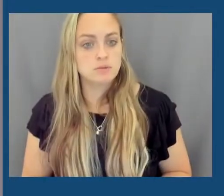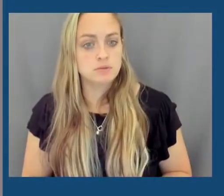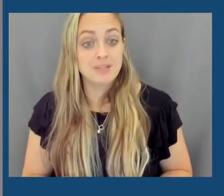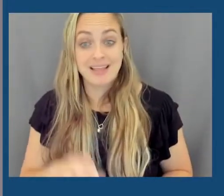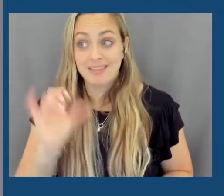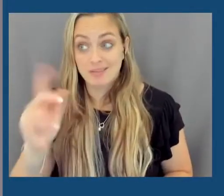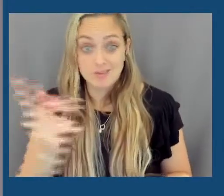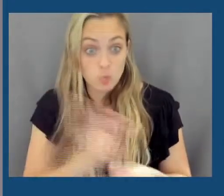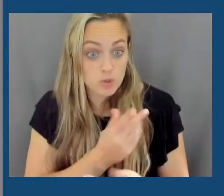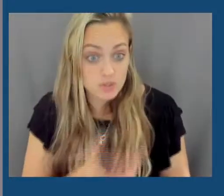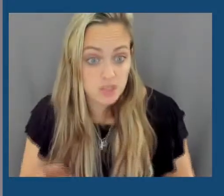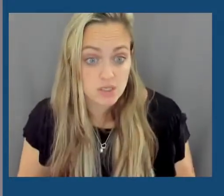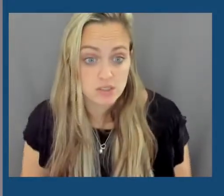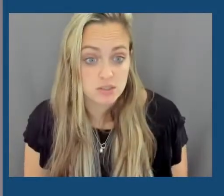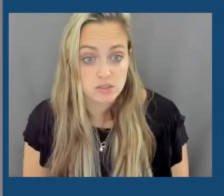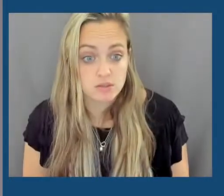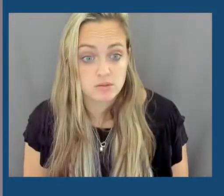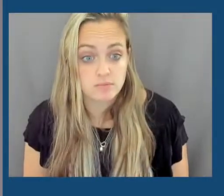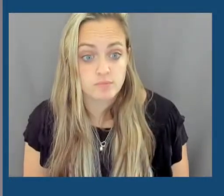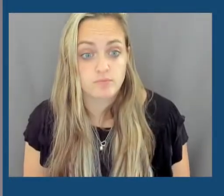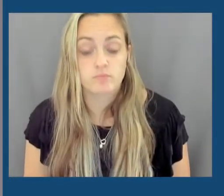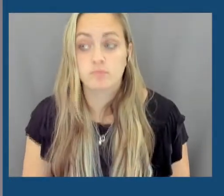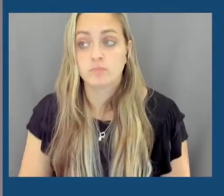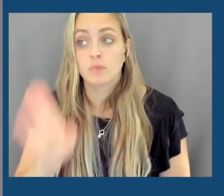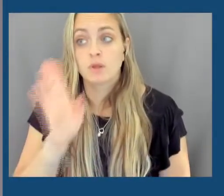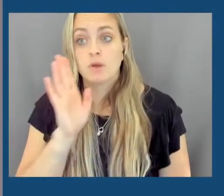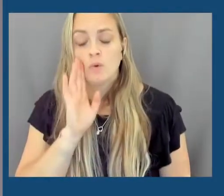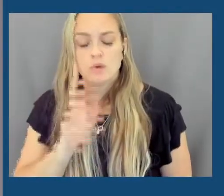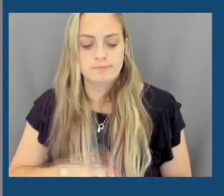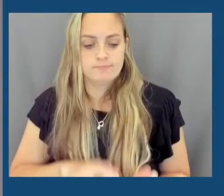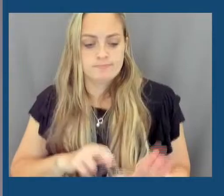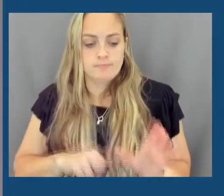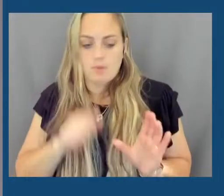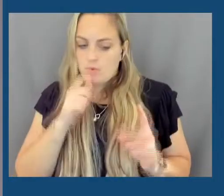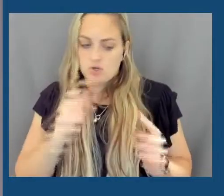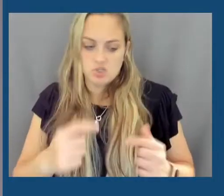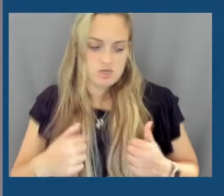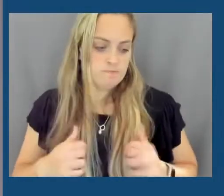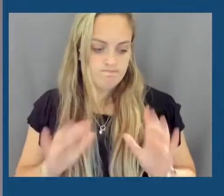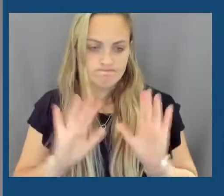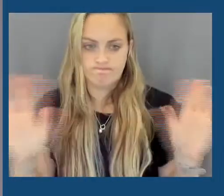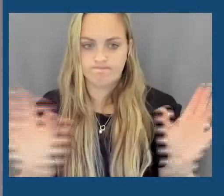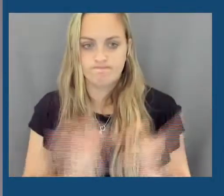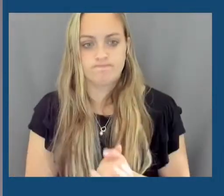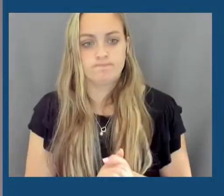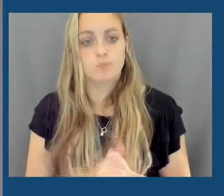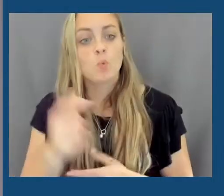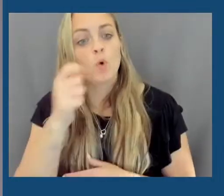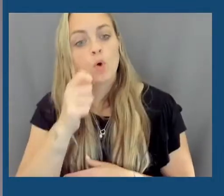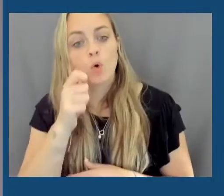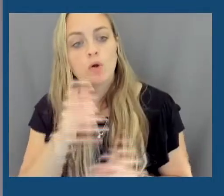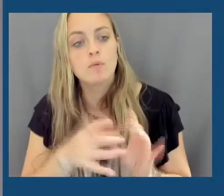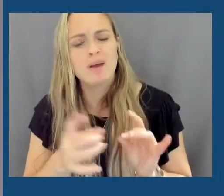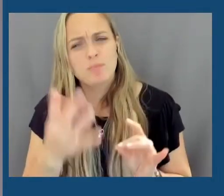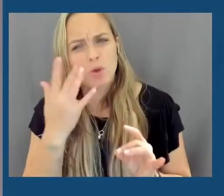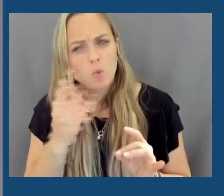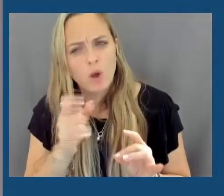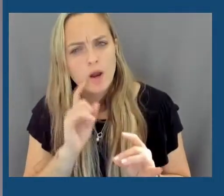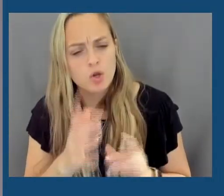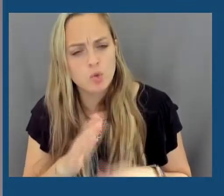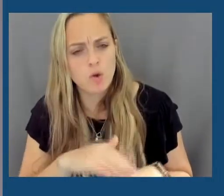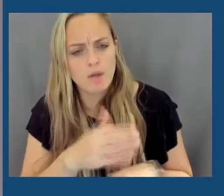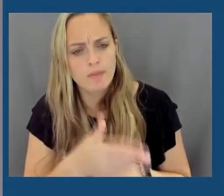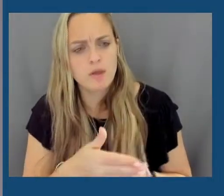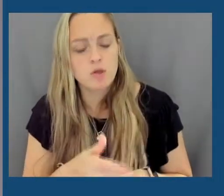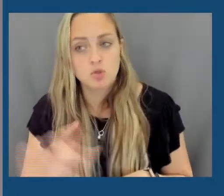thing for these young kids. They'll just retreat and say, I'm not even trying. One girl says, I said, why are you on it all? I'm sitting there, the governor's